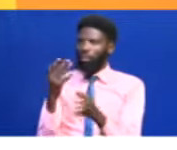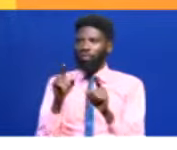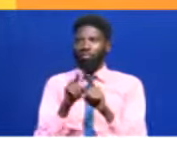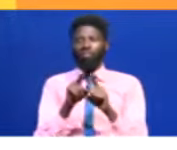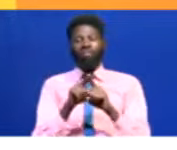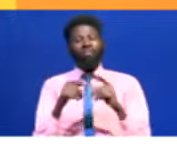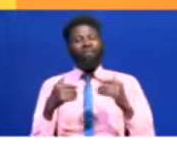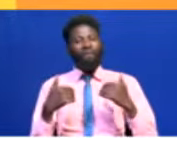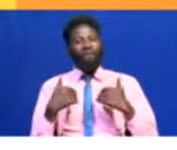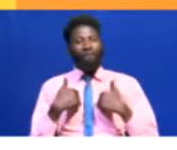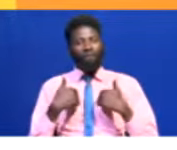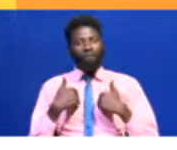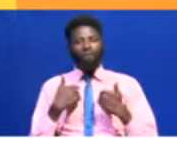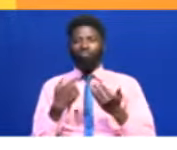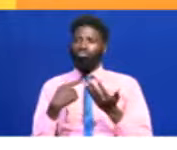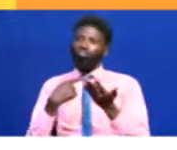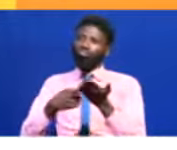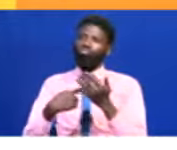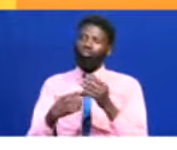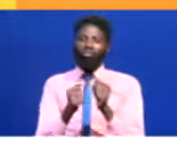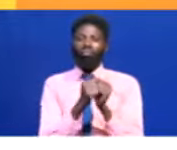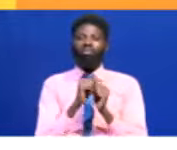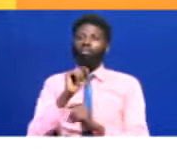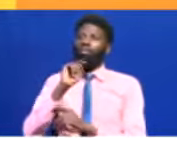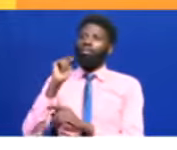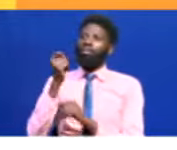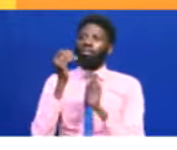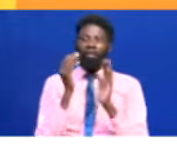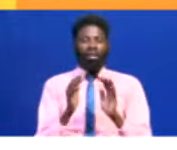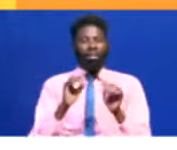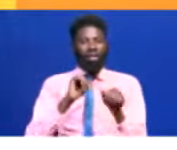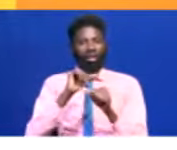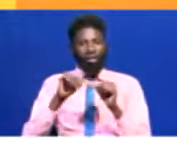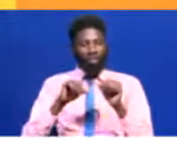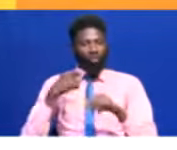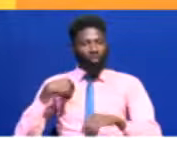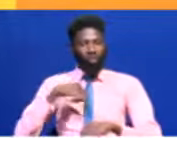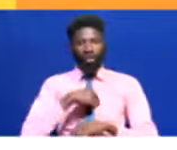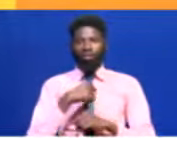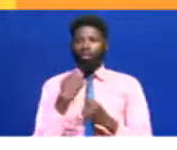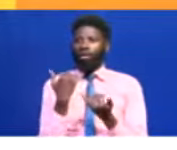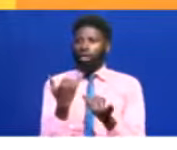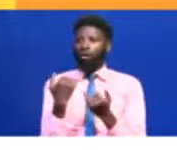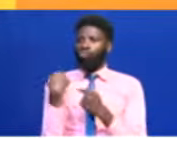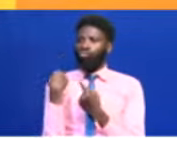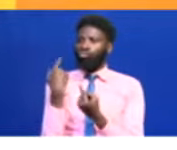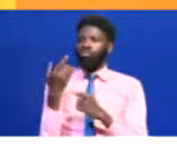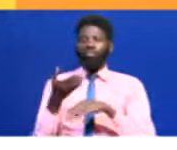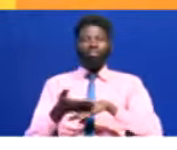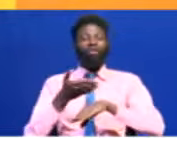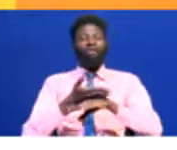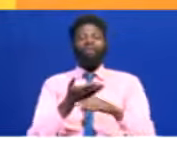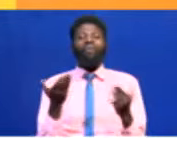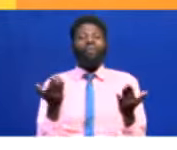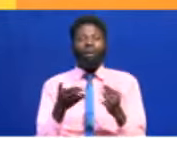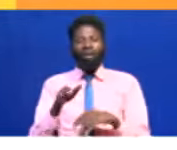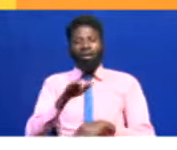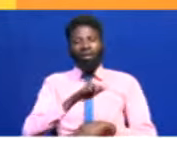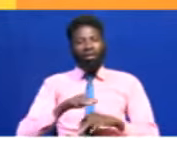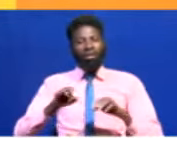a conversation with Kenyans on how far we are at on matters land.